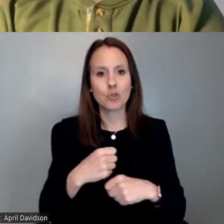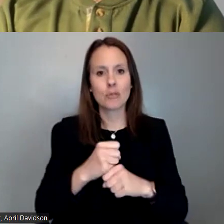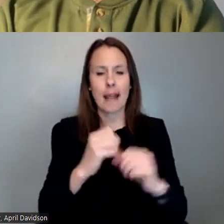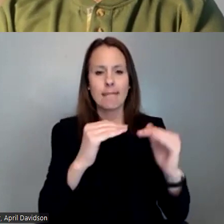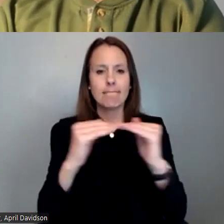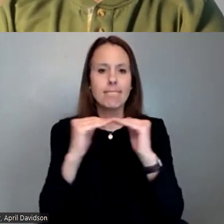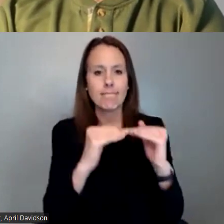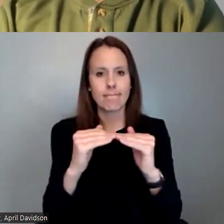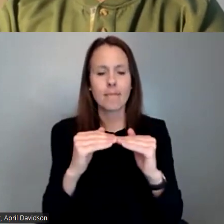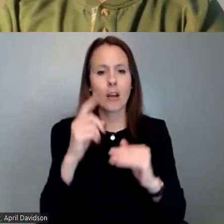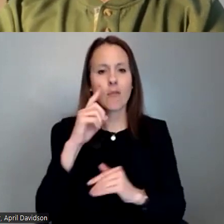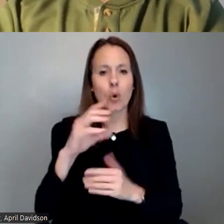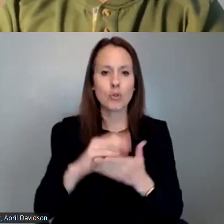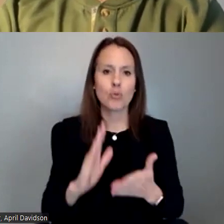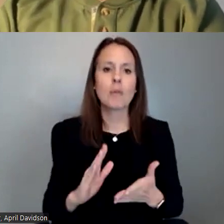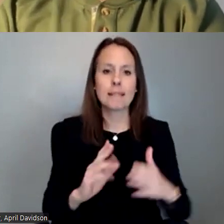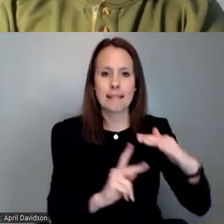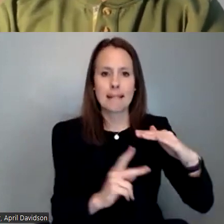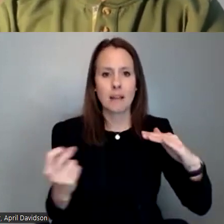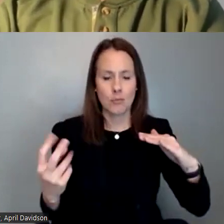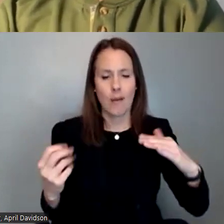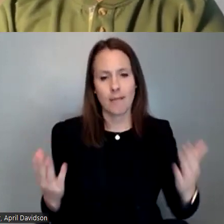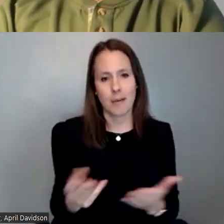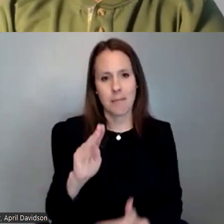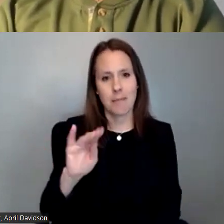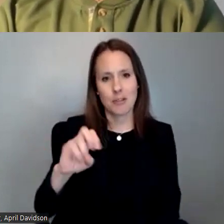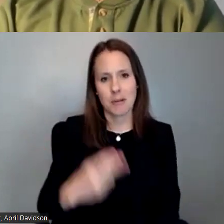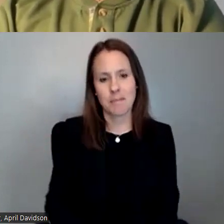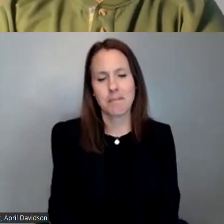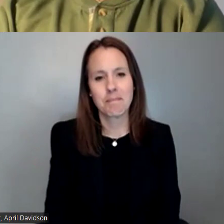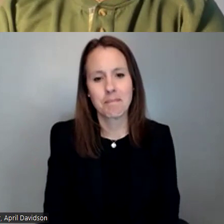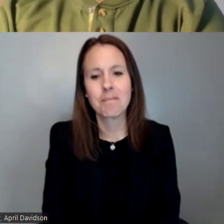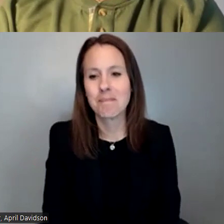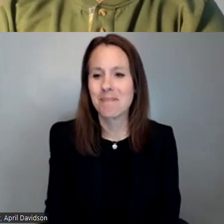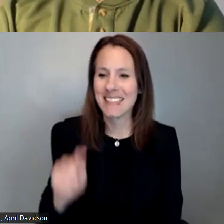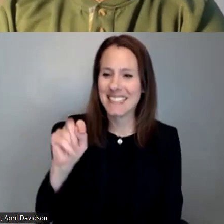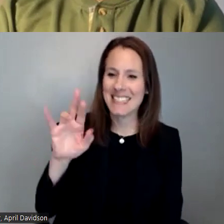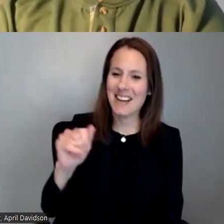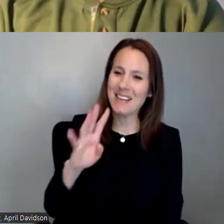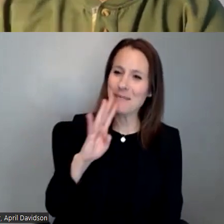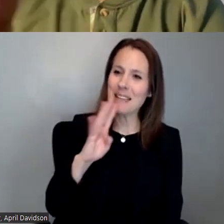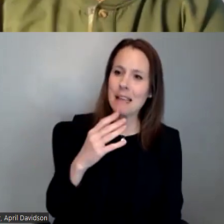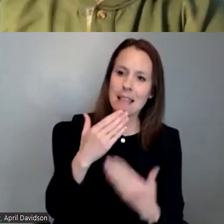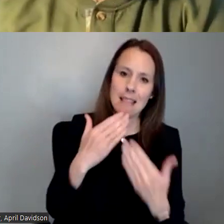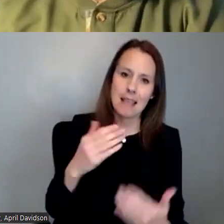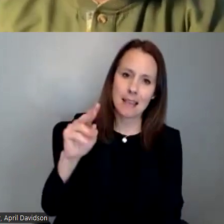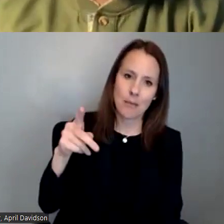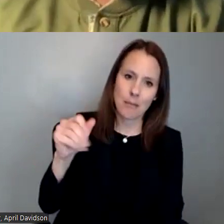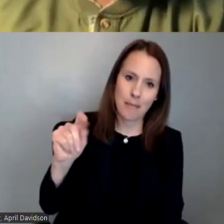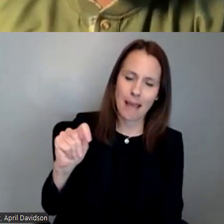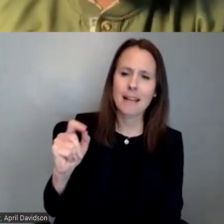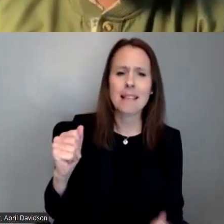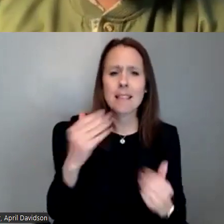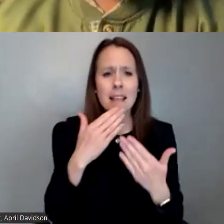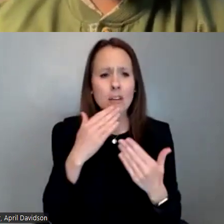students in K through 12 here in Michigan. This is Tiara speaking. Thank you so much, Pat, and thank you all of